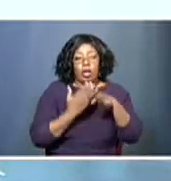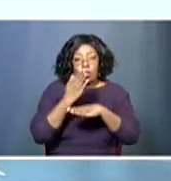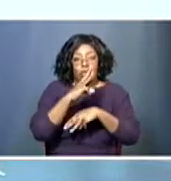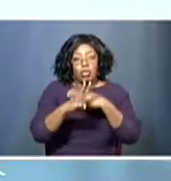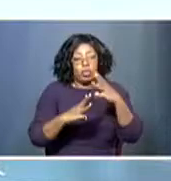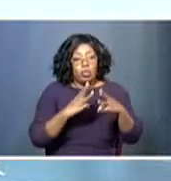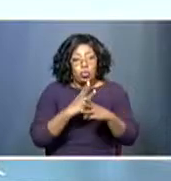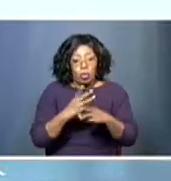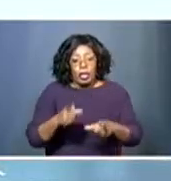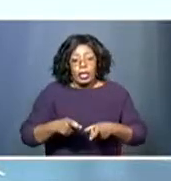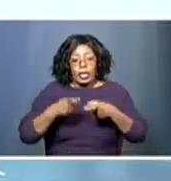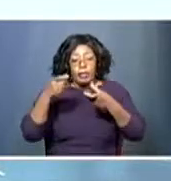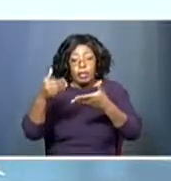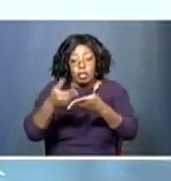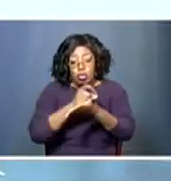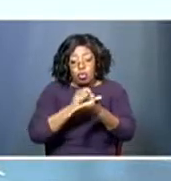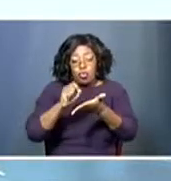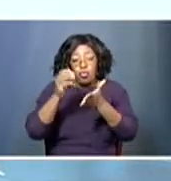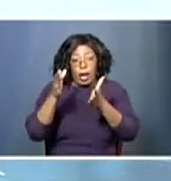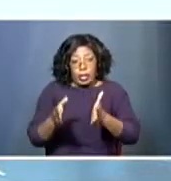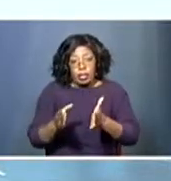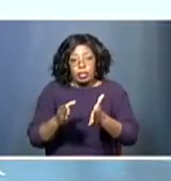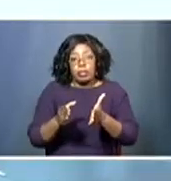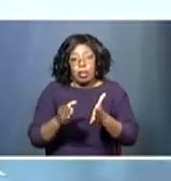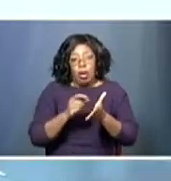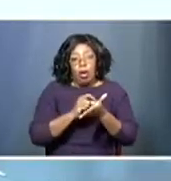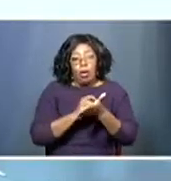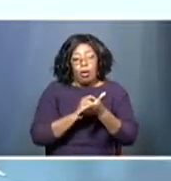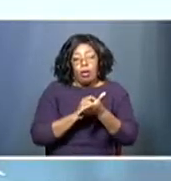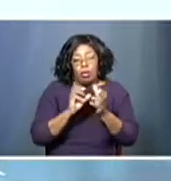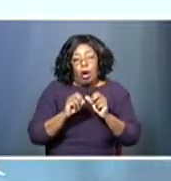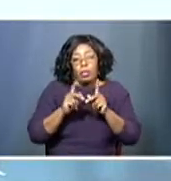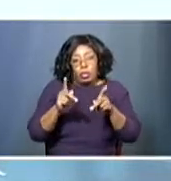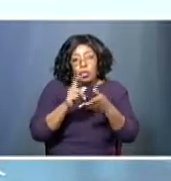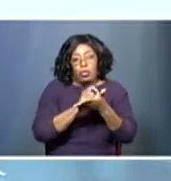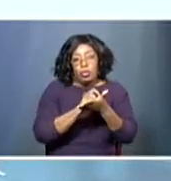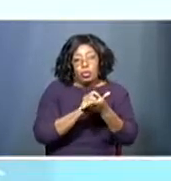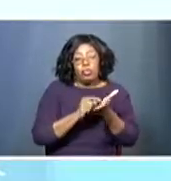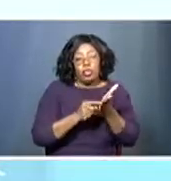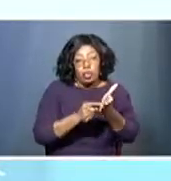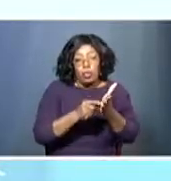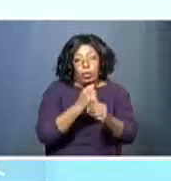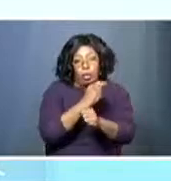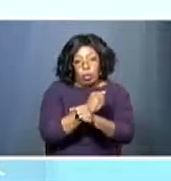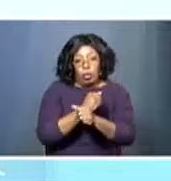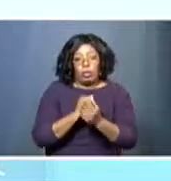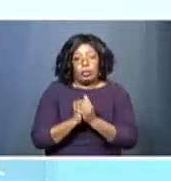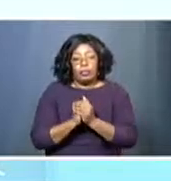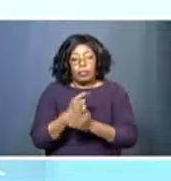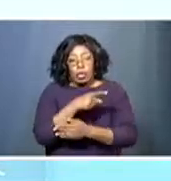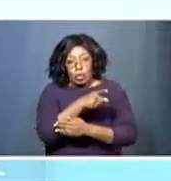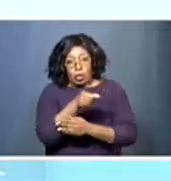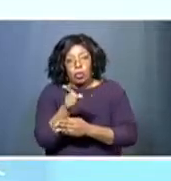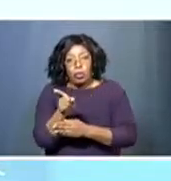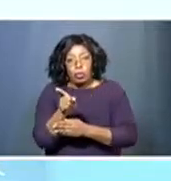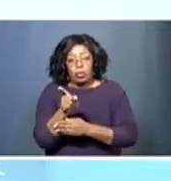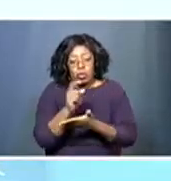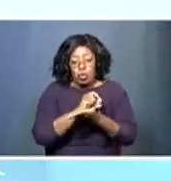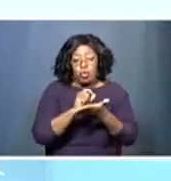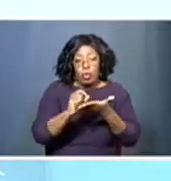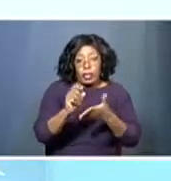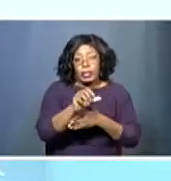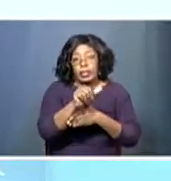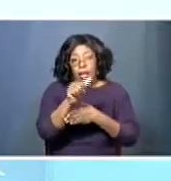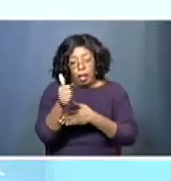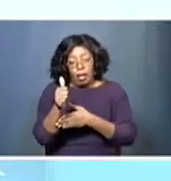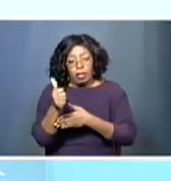young authors an opportunity to publish their literary work. And for those of you, like journalists, writers, and